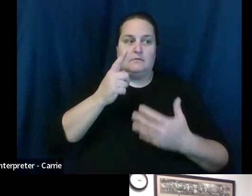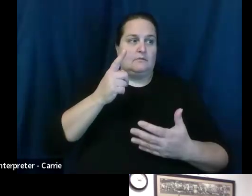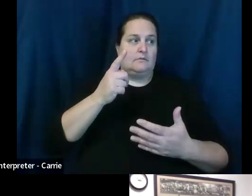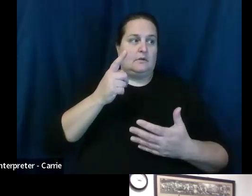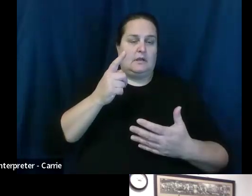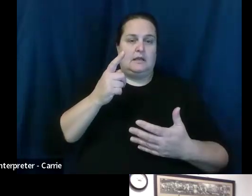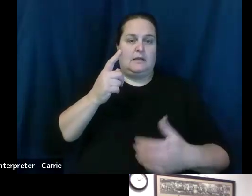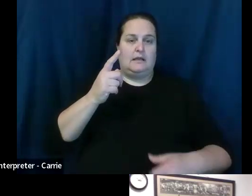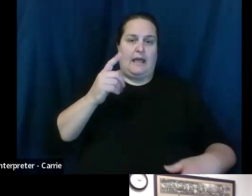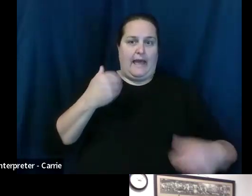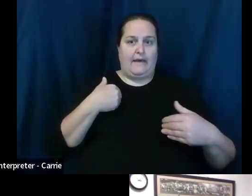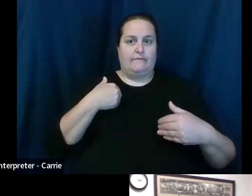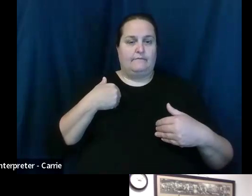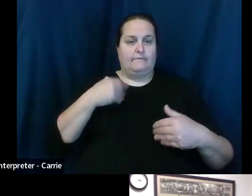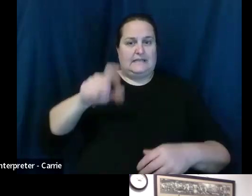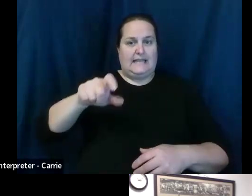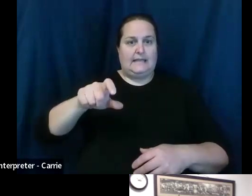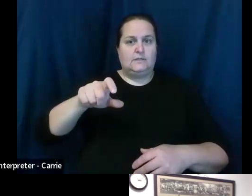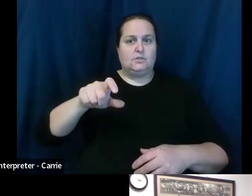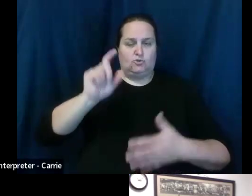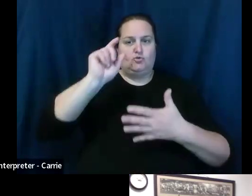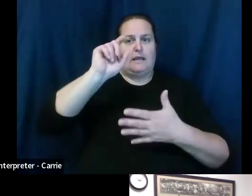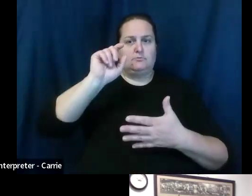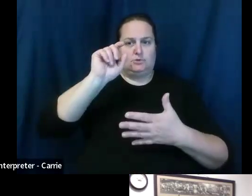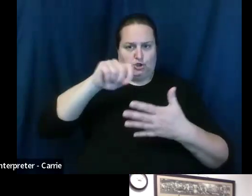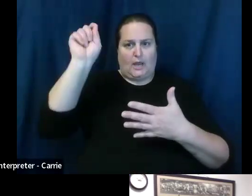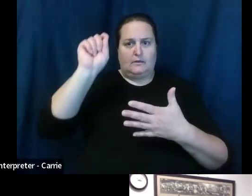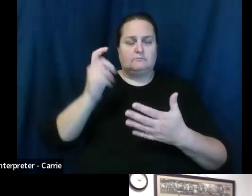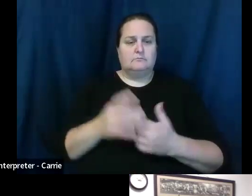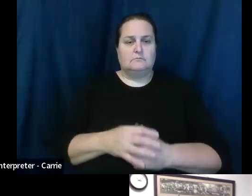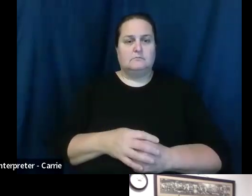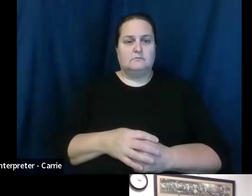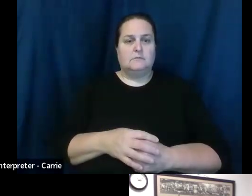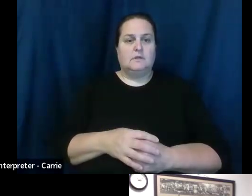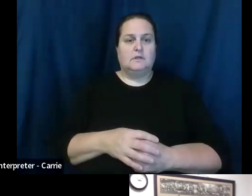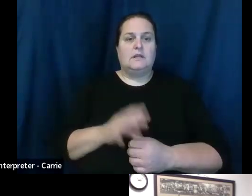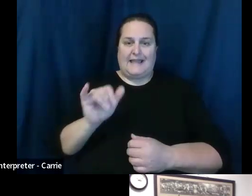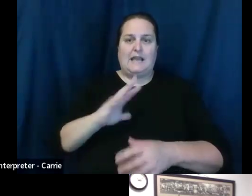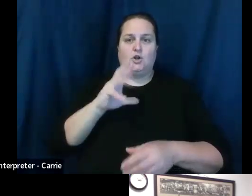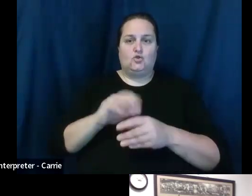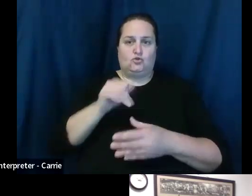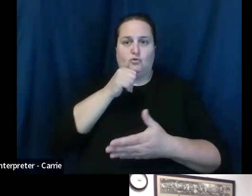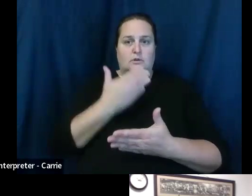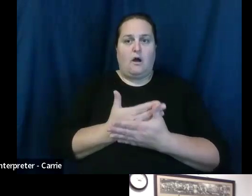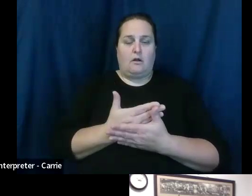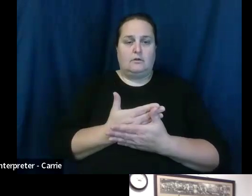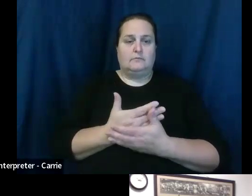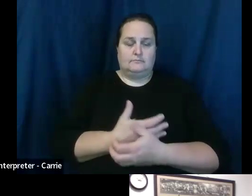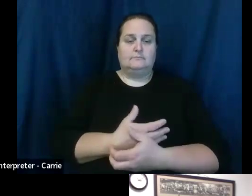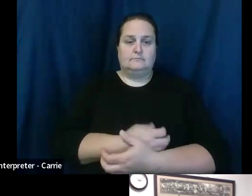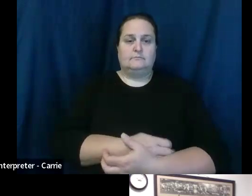those needs, you can check for them as well. So this will include your daughter in that as